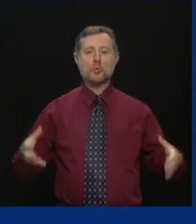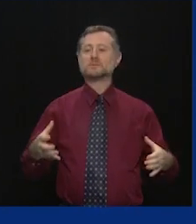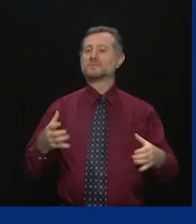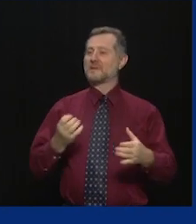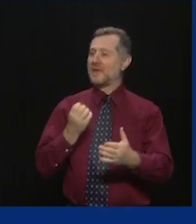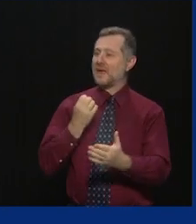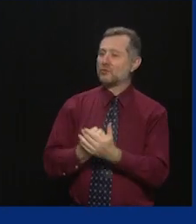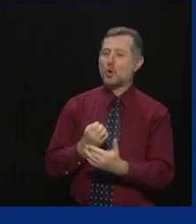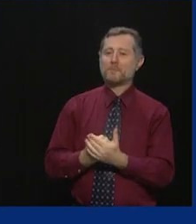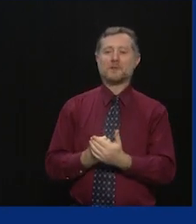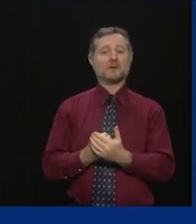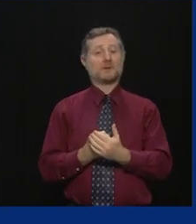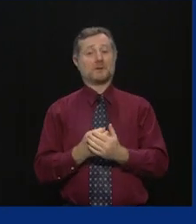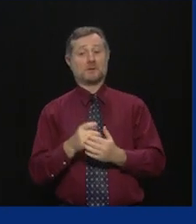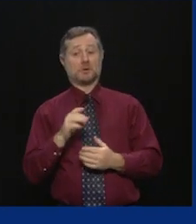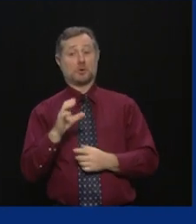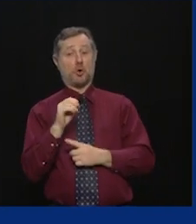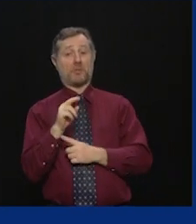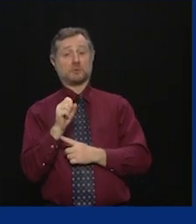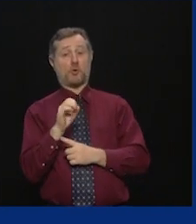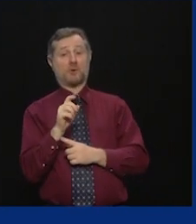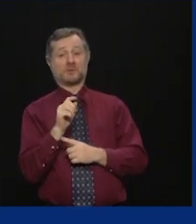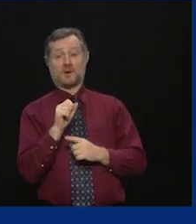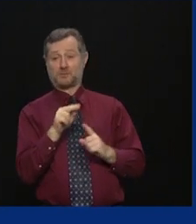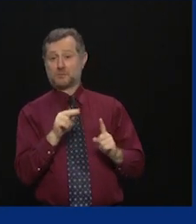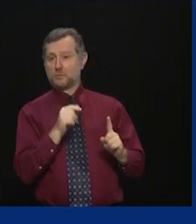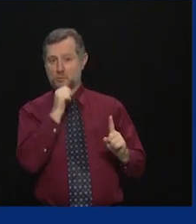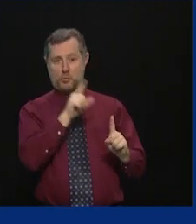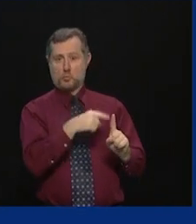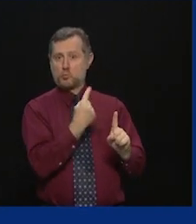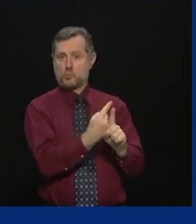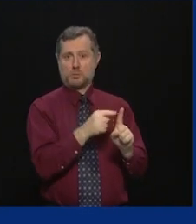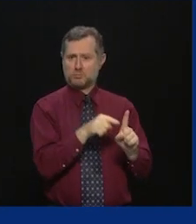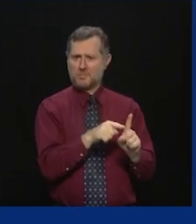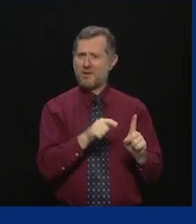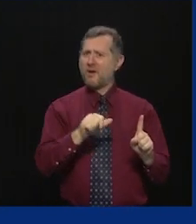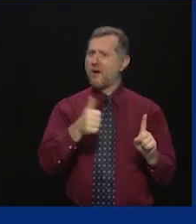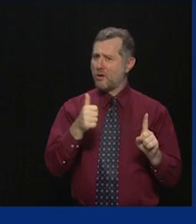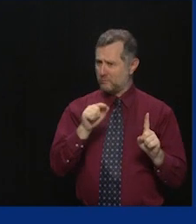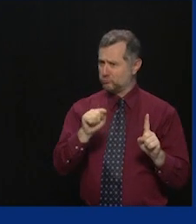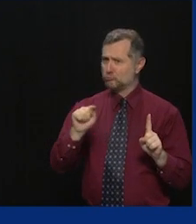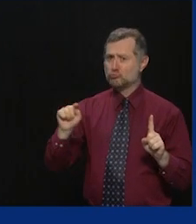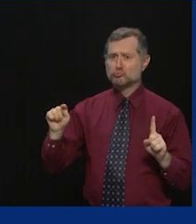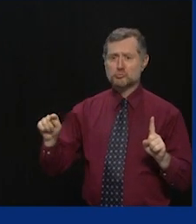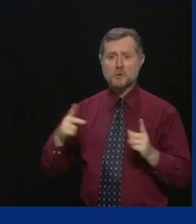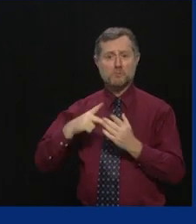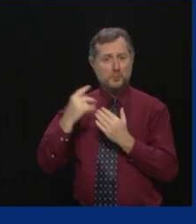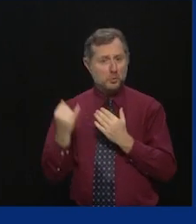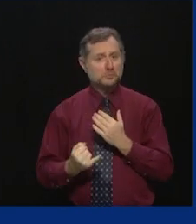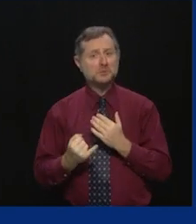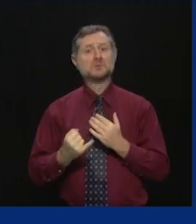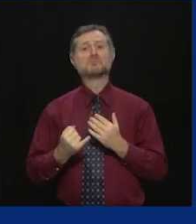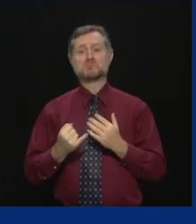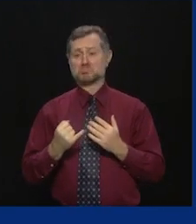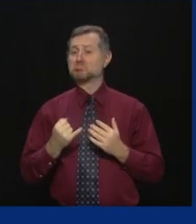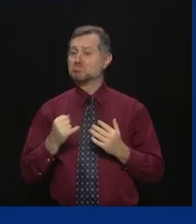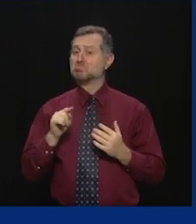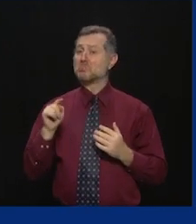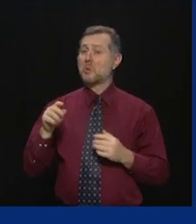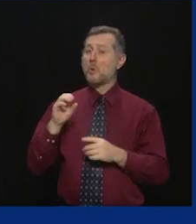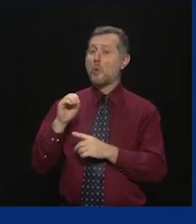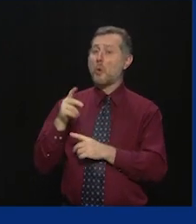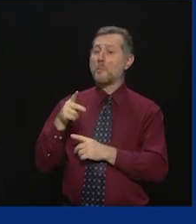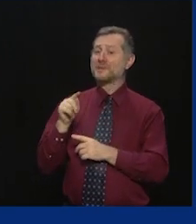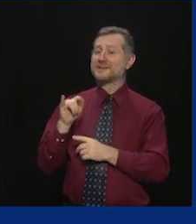alone. They're joining ongoing other new ventures and projects, including the Optics, Photonics, and Imaging Company at